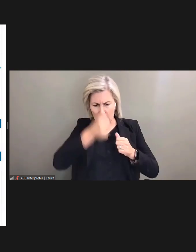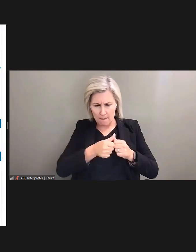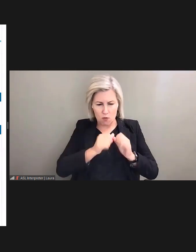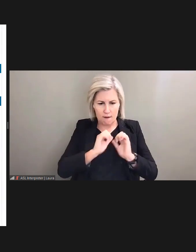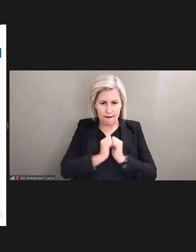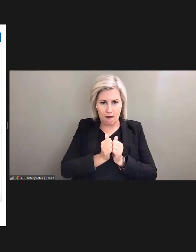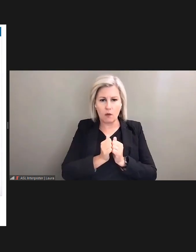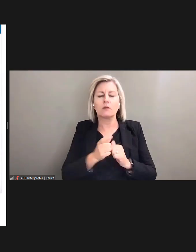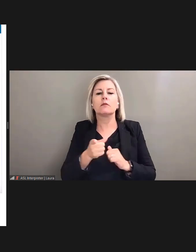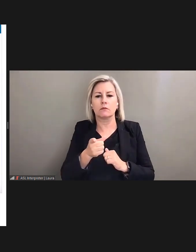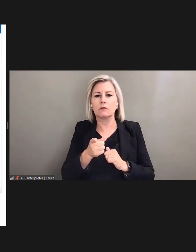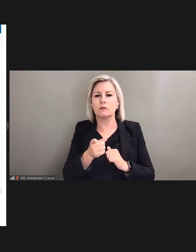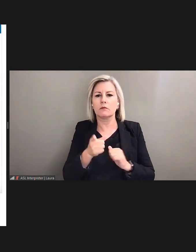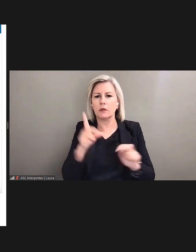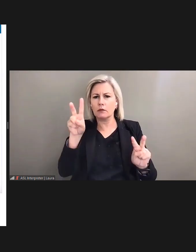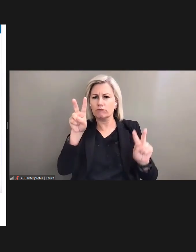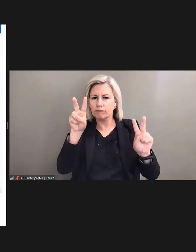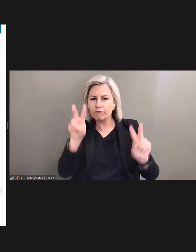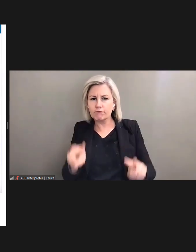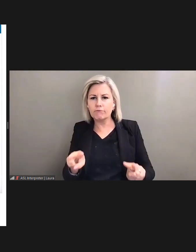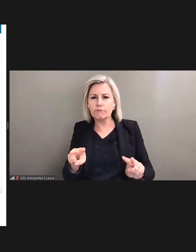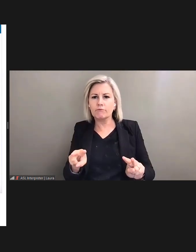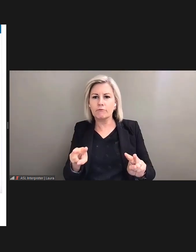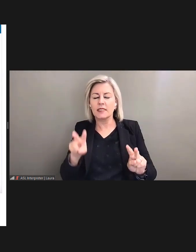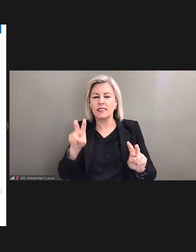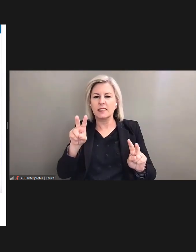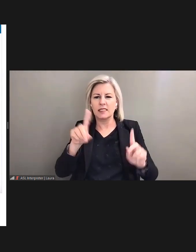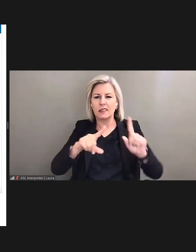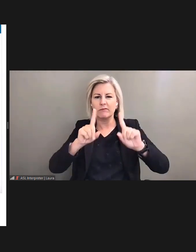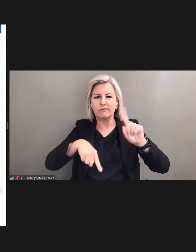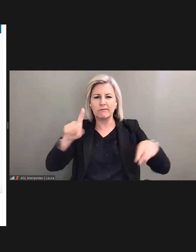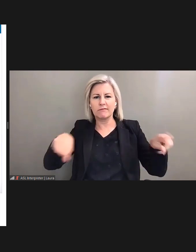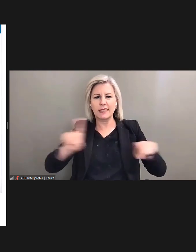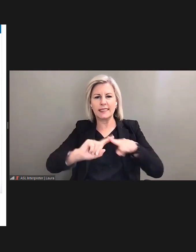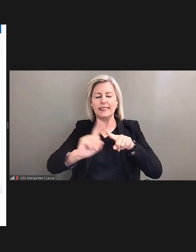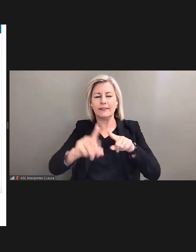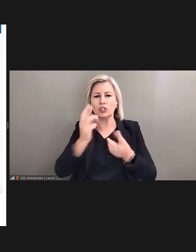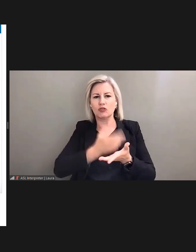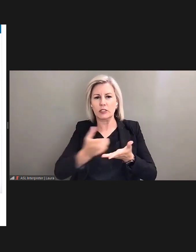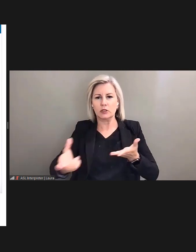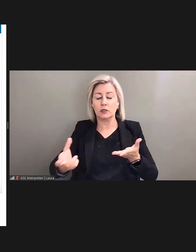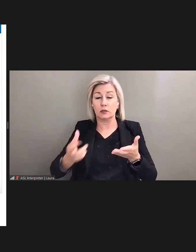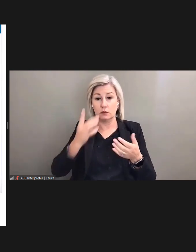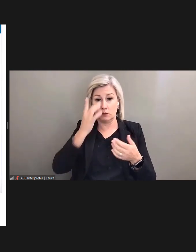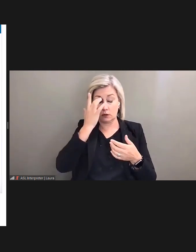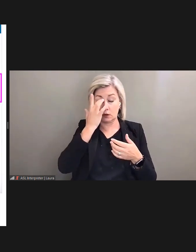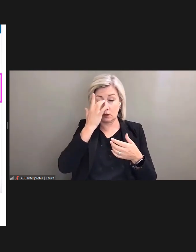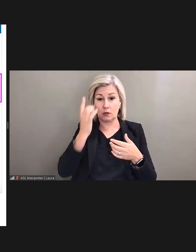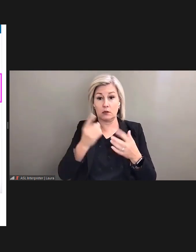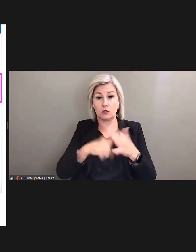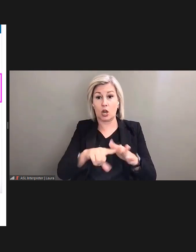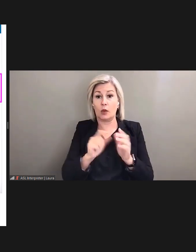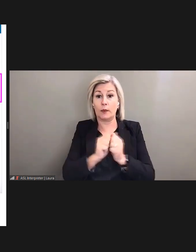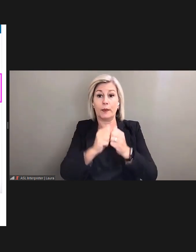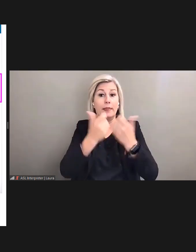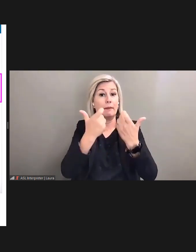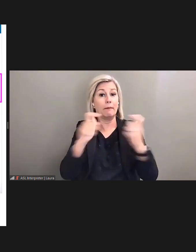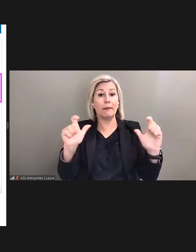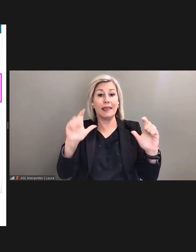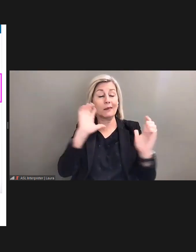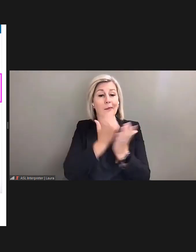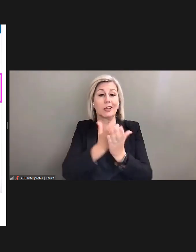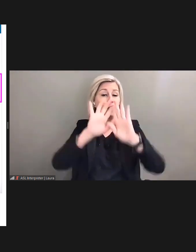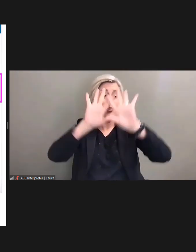we'll just have a look here at the various resources we've got here, starting with big picture